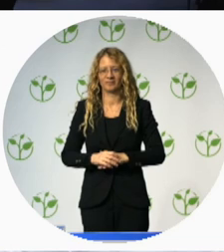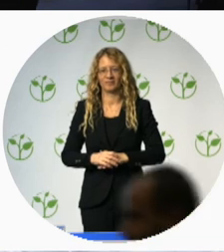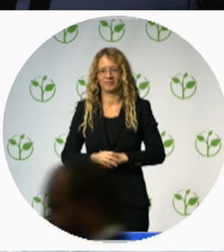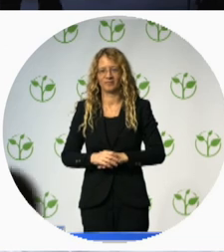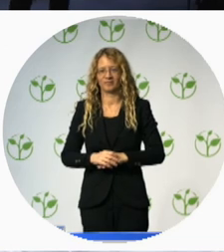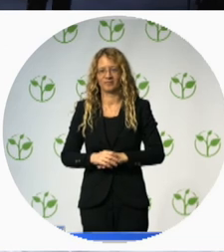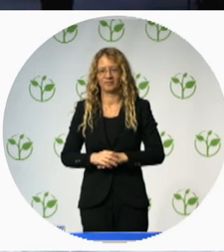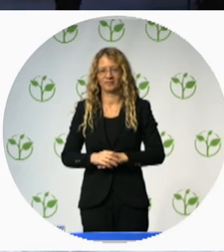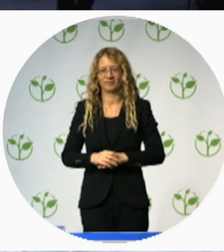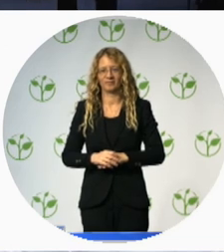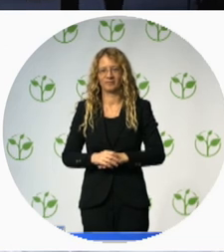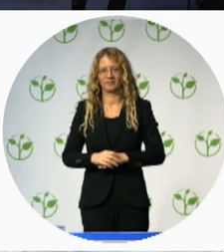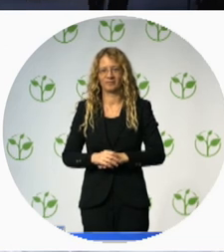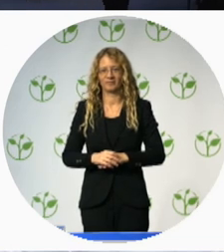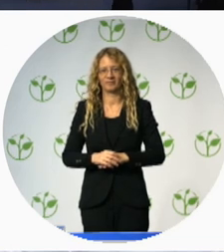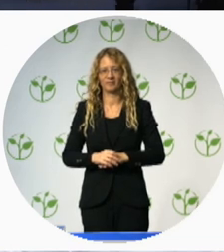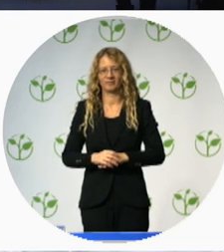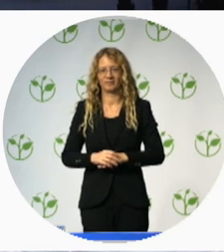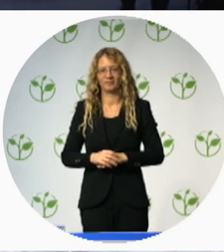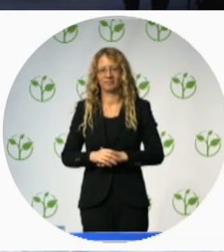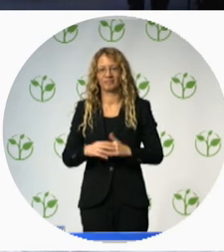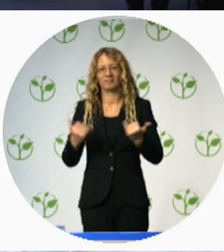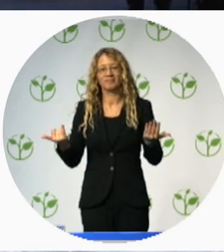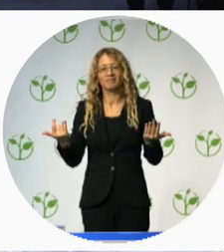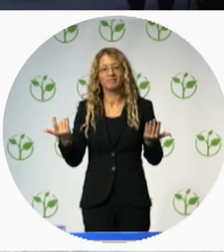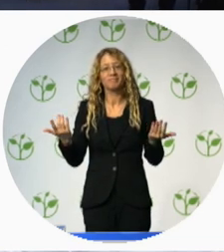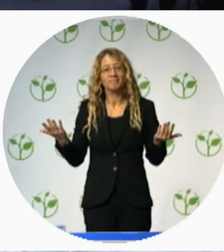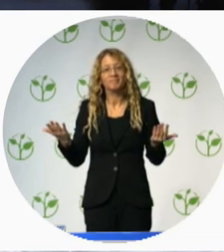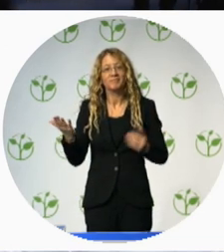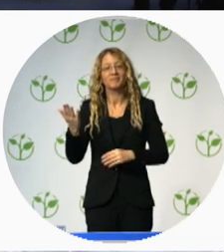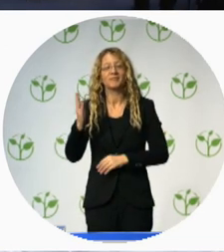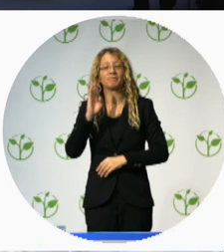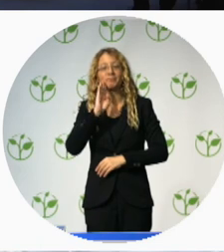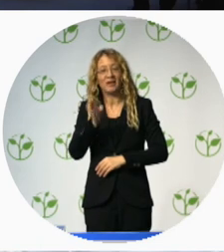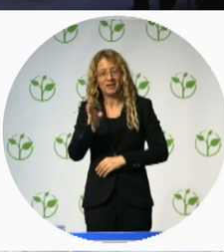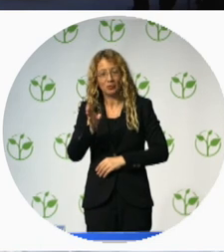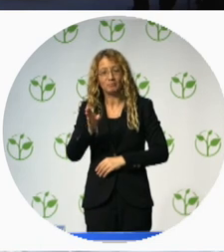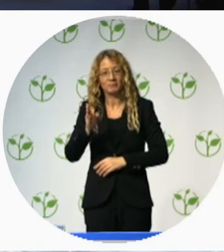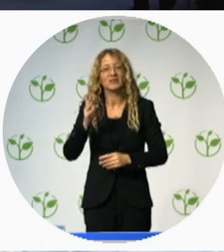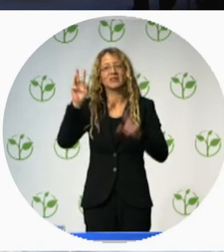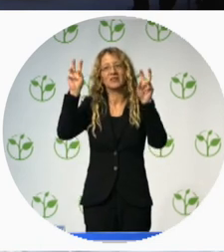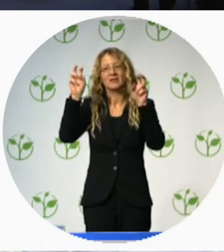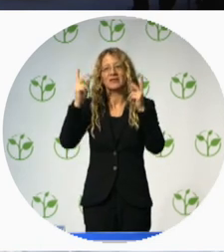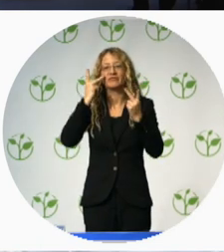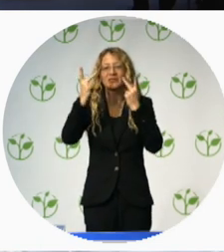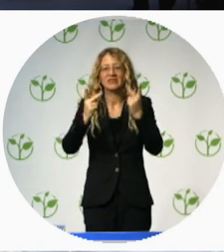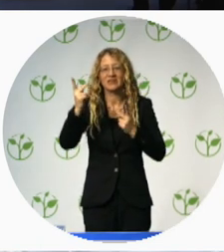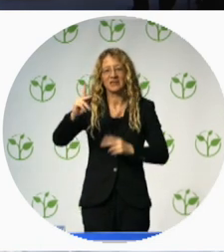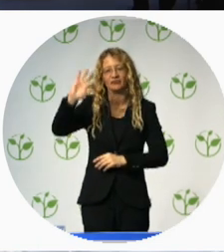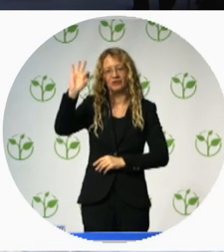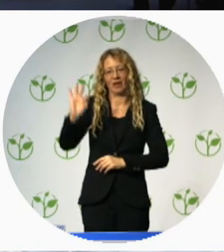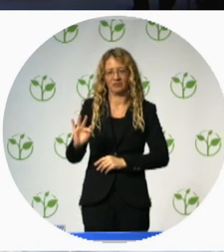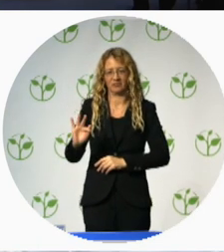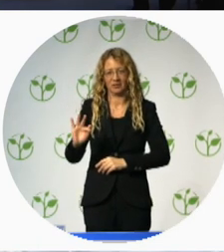Congratulations to Visit Flanders from Belgium. Visit Flanders is the official tourism administration in Flanders, the northern region